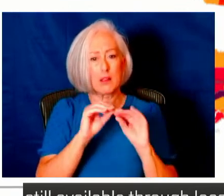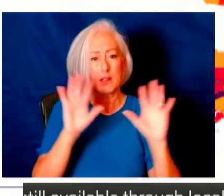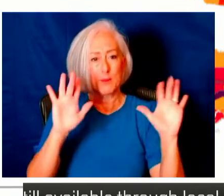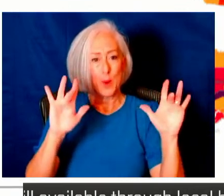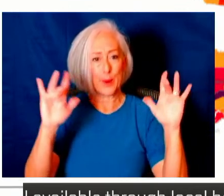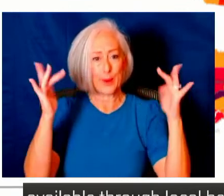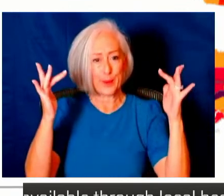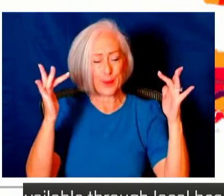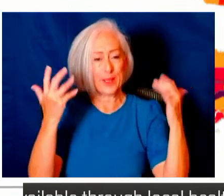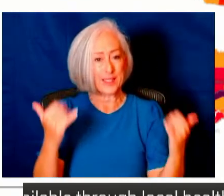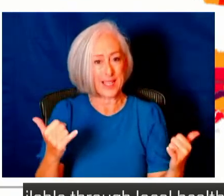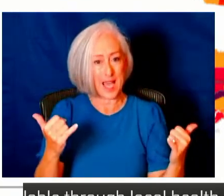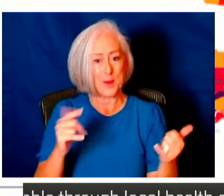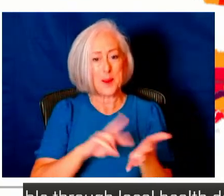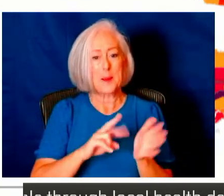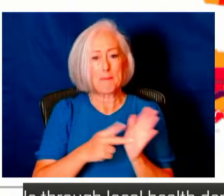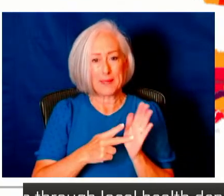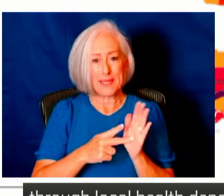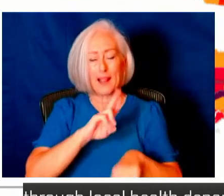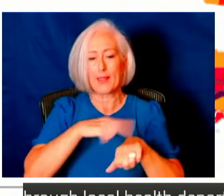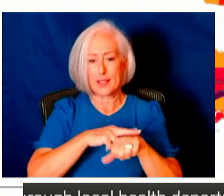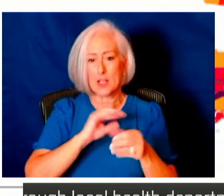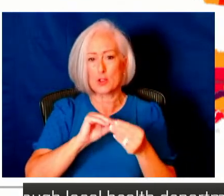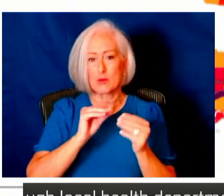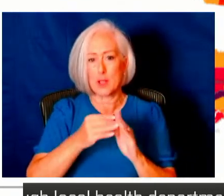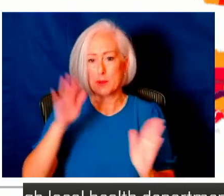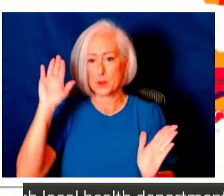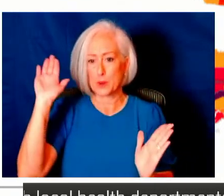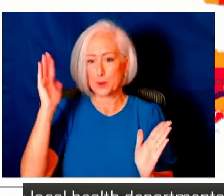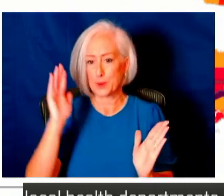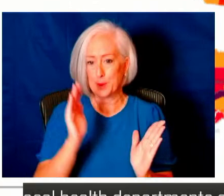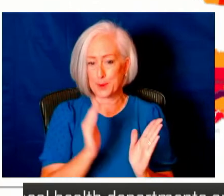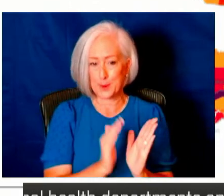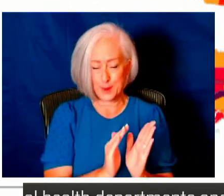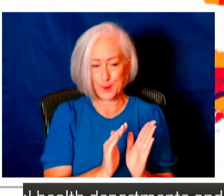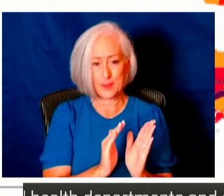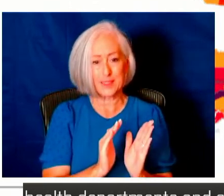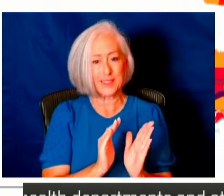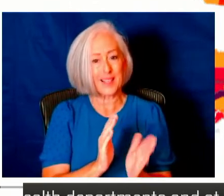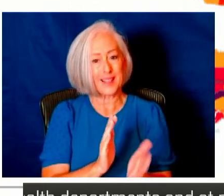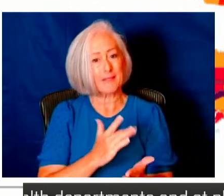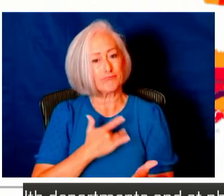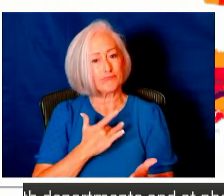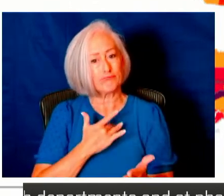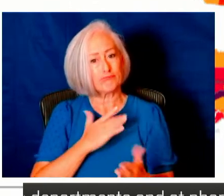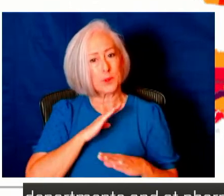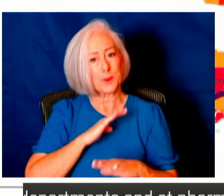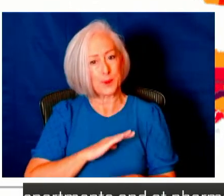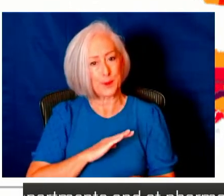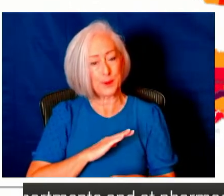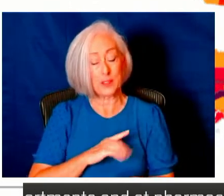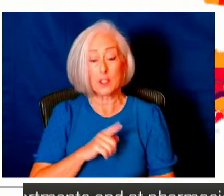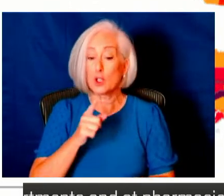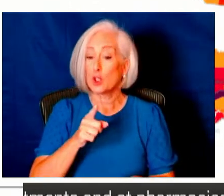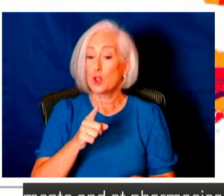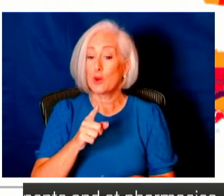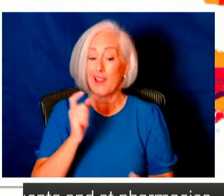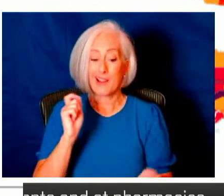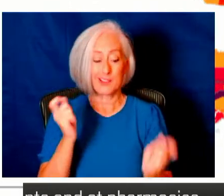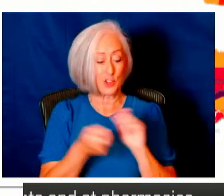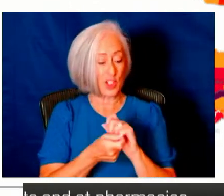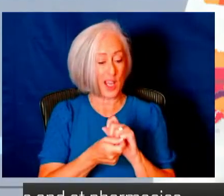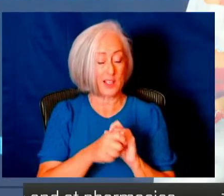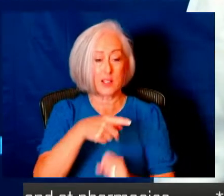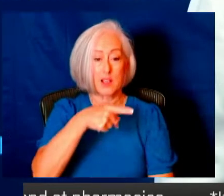fading. I think that's all reassuring. The thing just to point out, you can still flip between Pfizer and Moderna at any point, really. I don't think people should